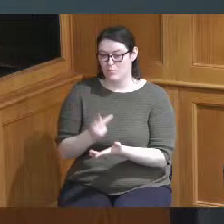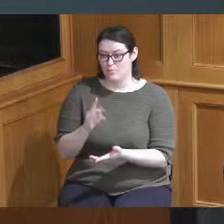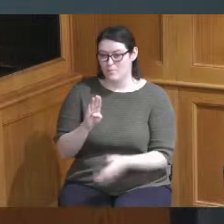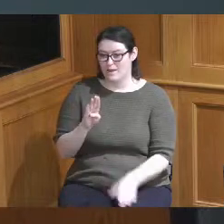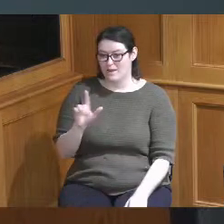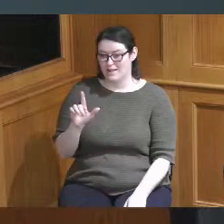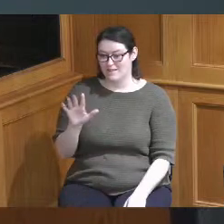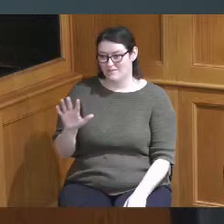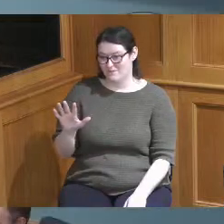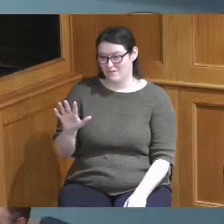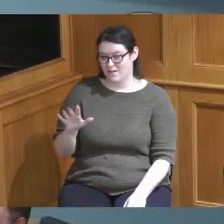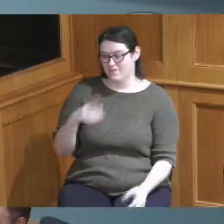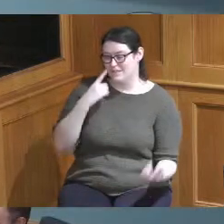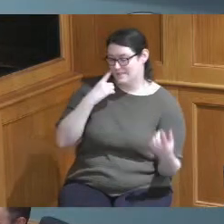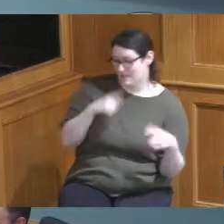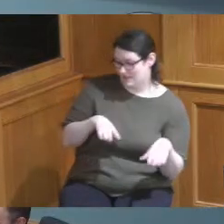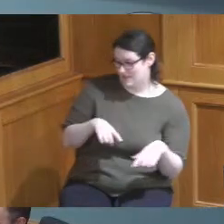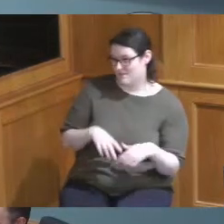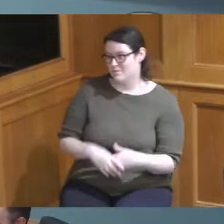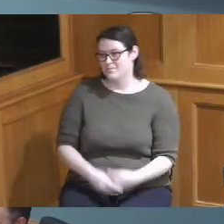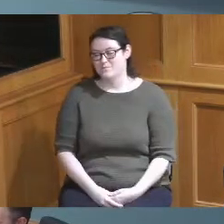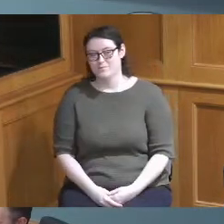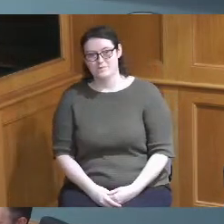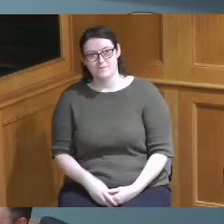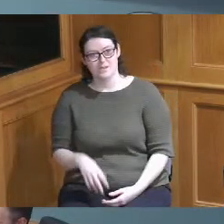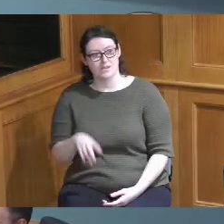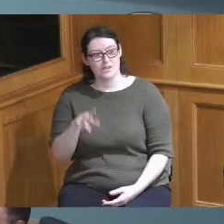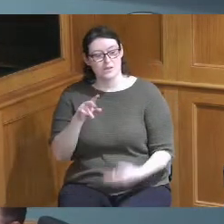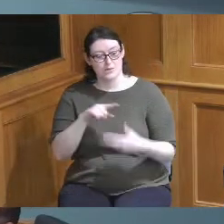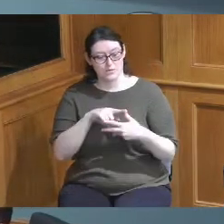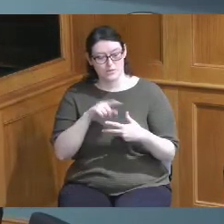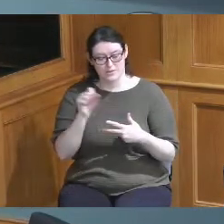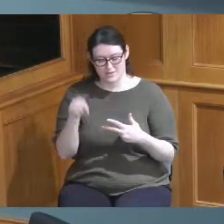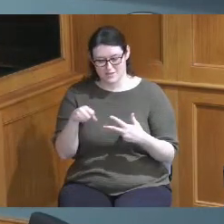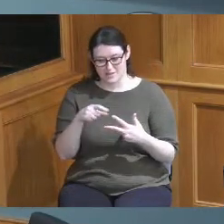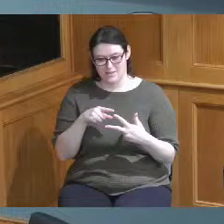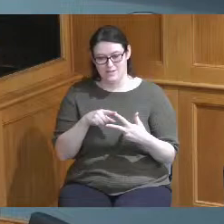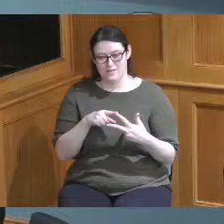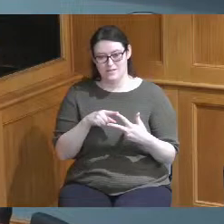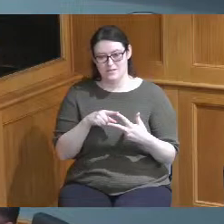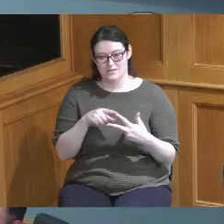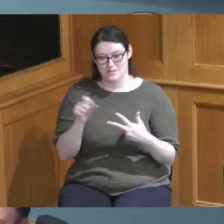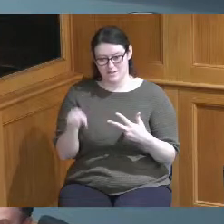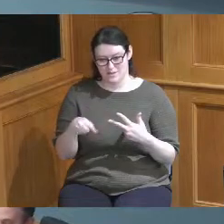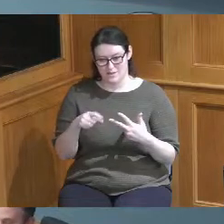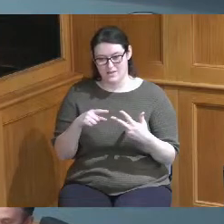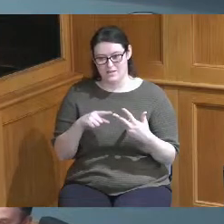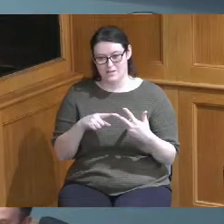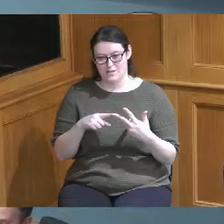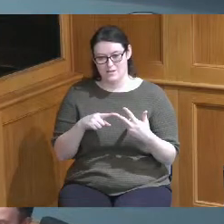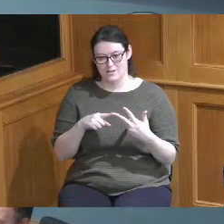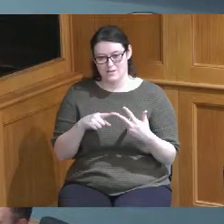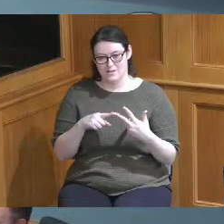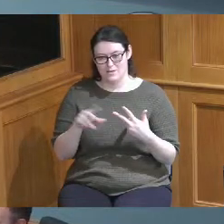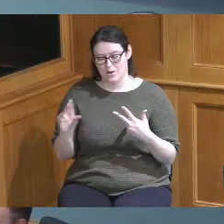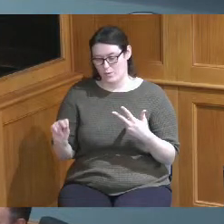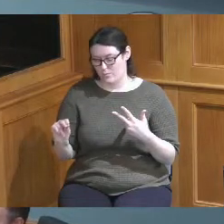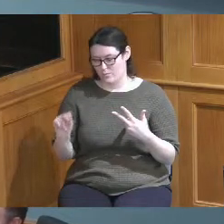leave 5. Second. Commissioner Reese. Yes. Commissioner Summer Dumas. Yes. Commissioner